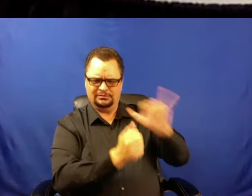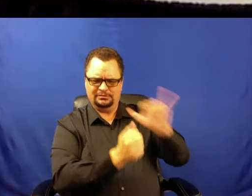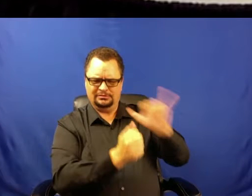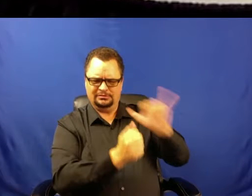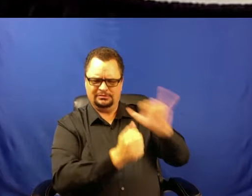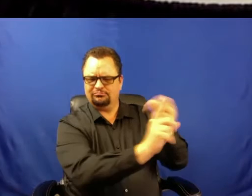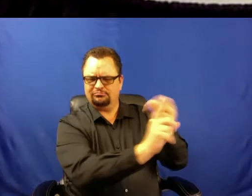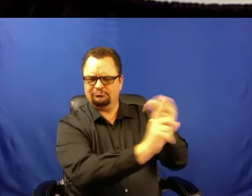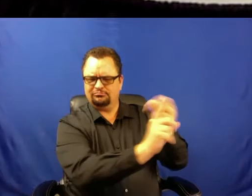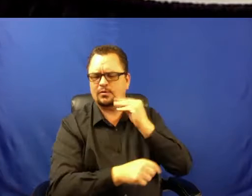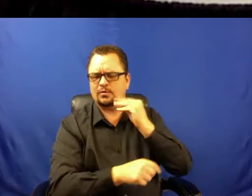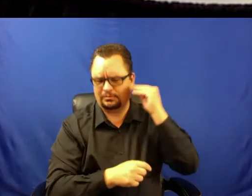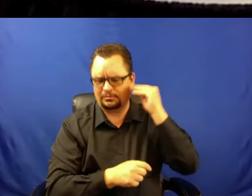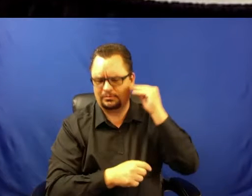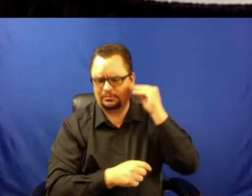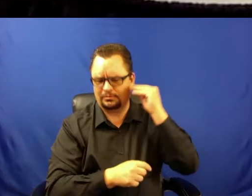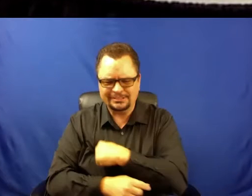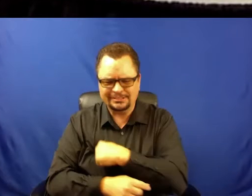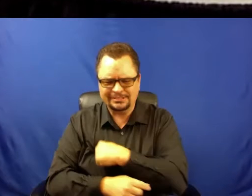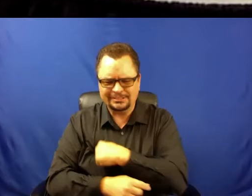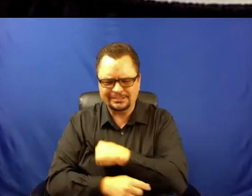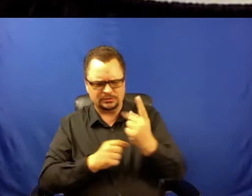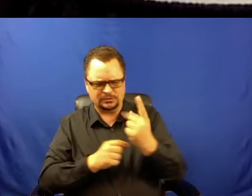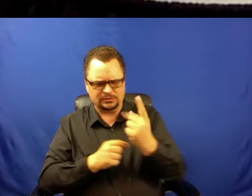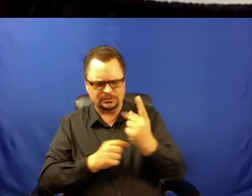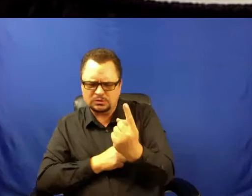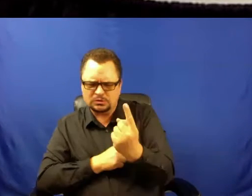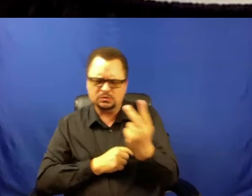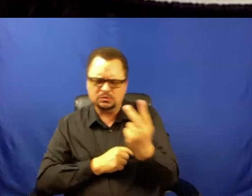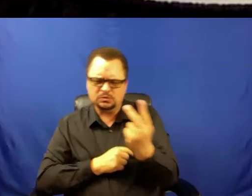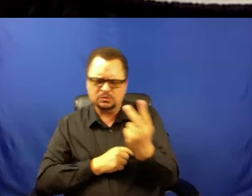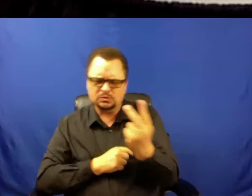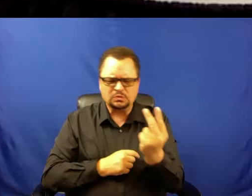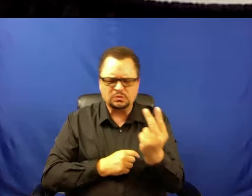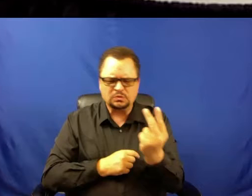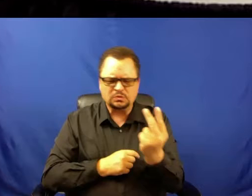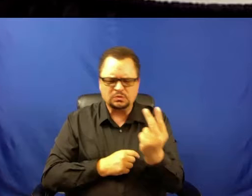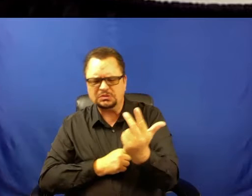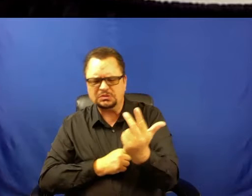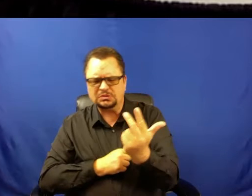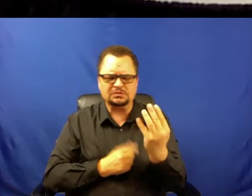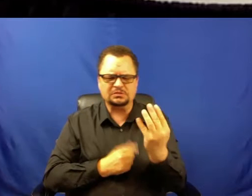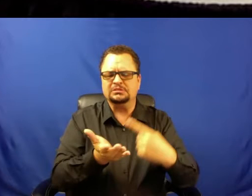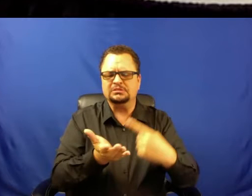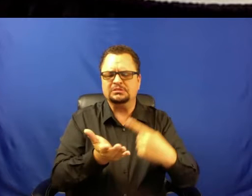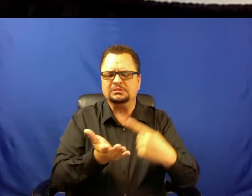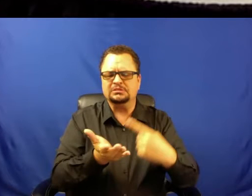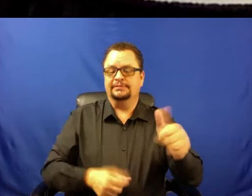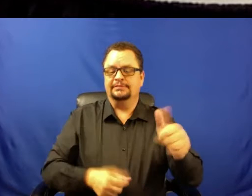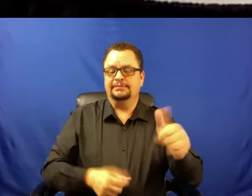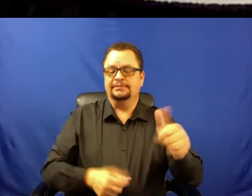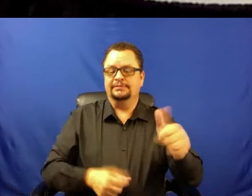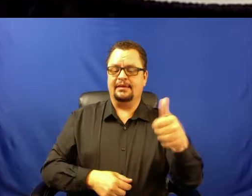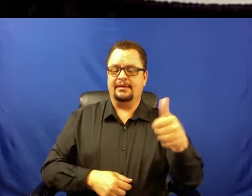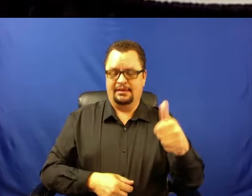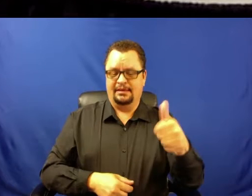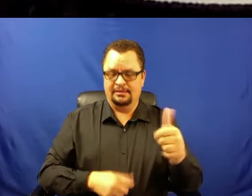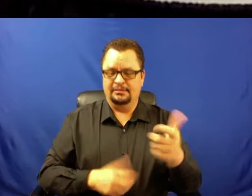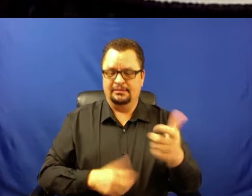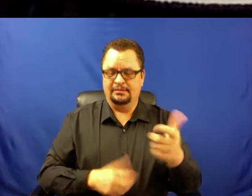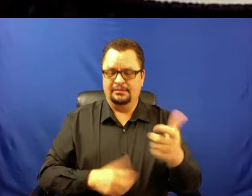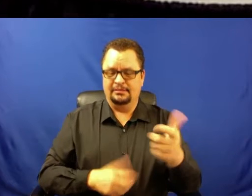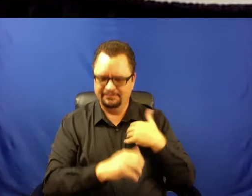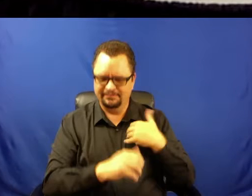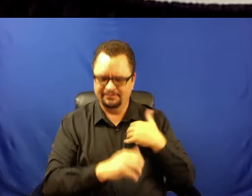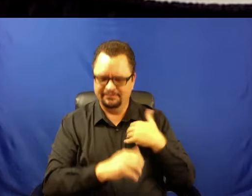10 admissions per day from El Paso County. Just think about the impact that we're having when people get vaccinated, especially